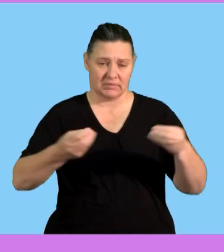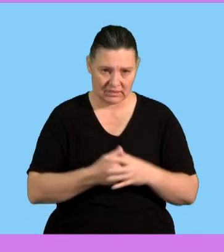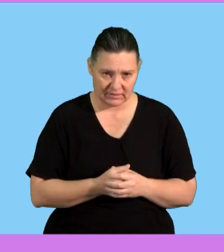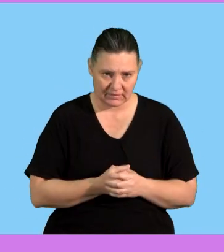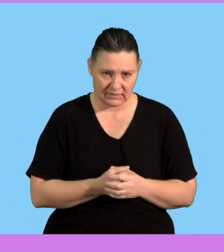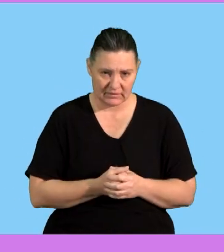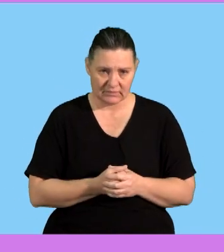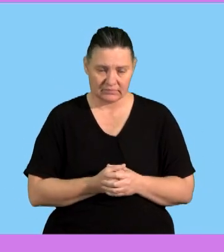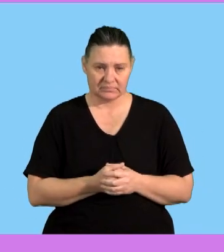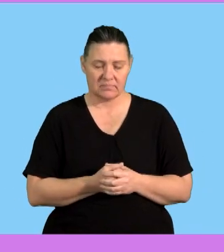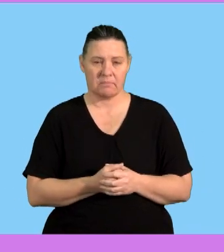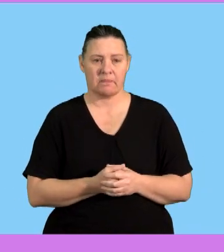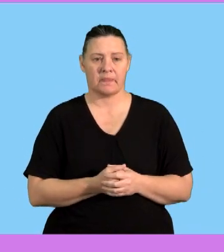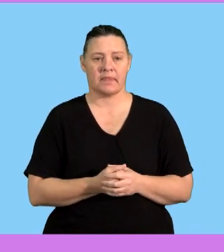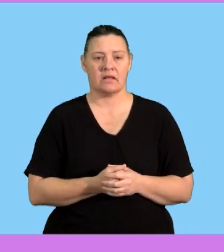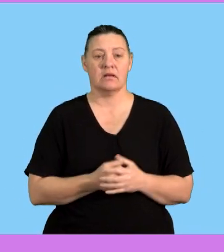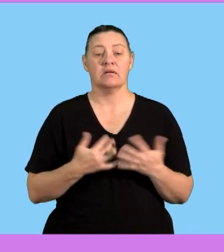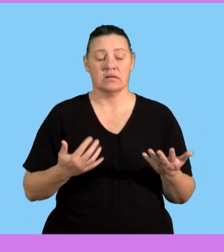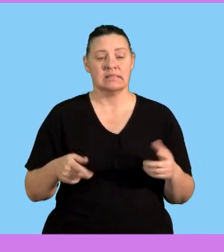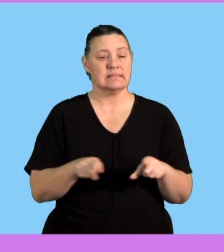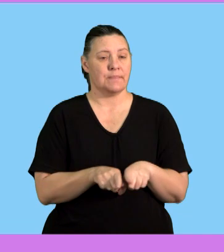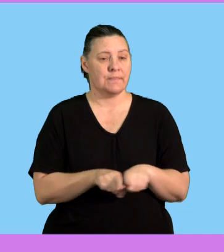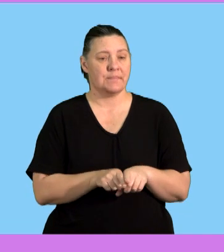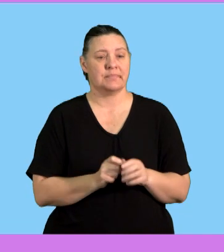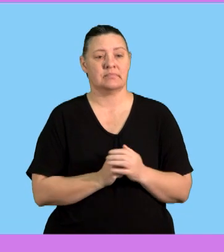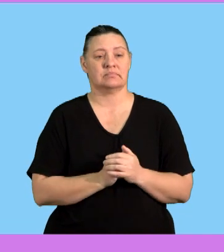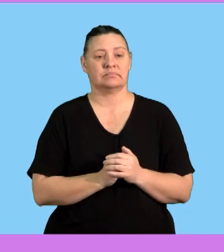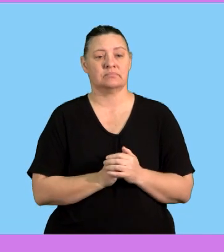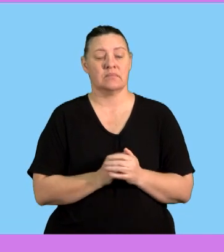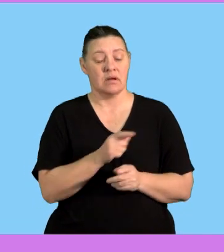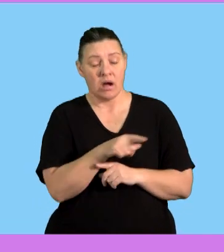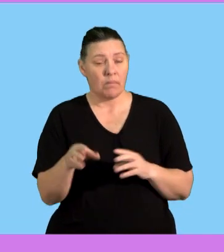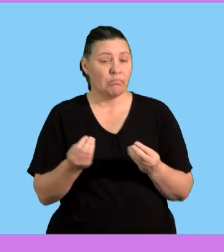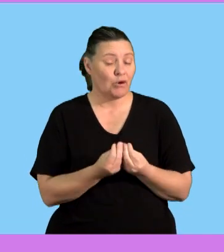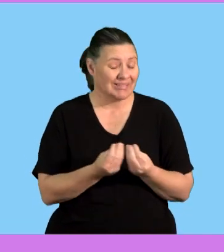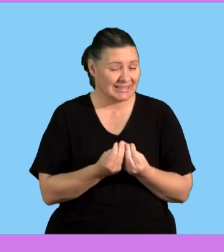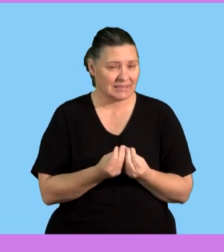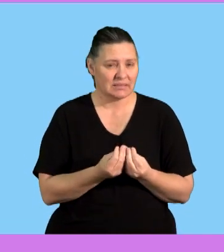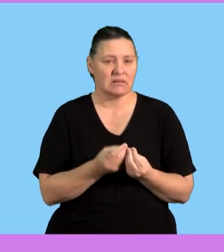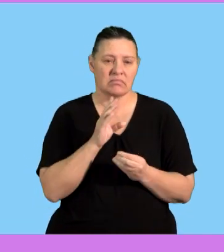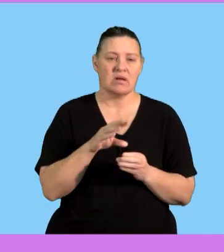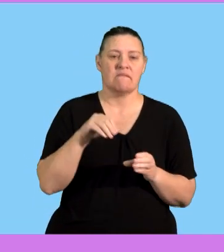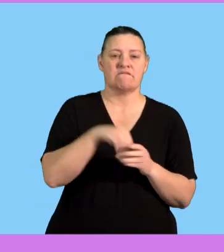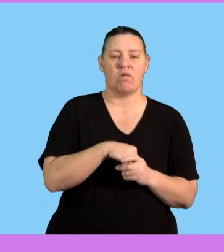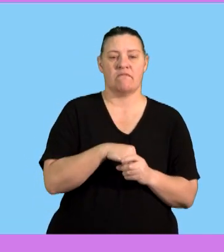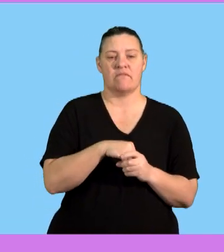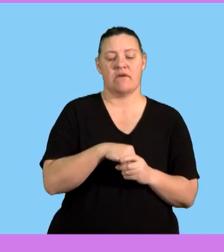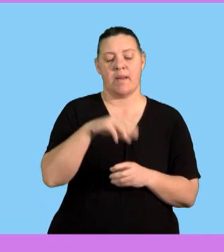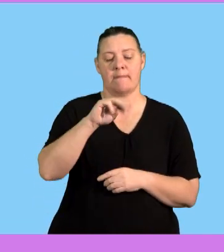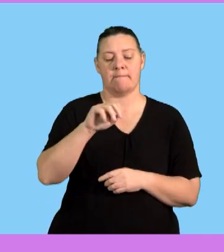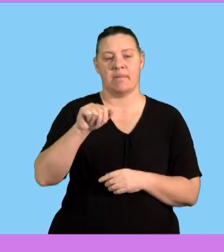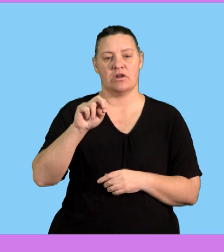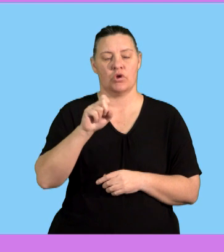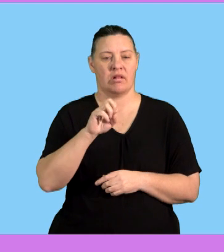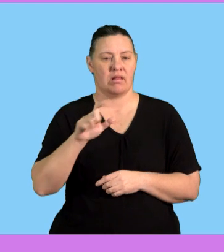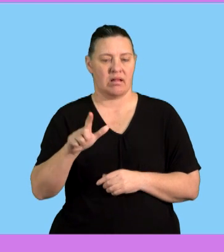together, you, the client or the buyer. Then also, these products typically include a manual,